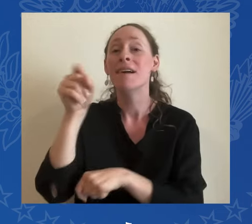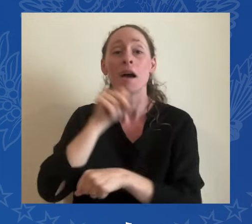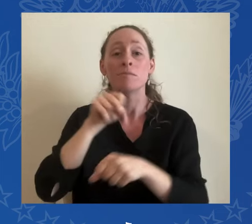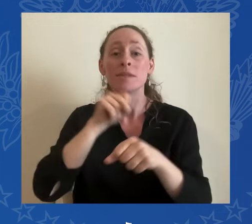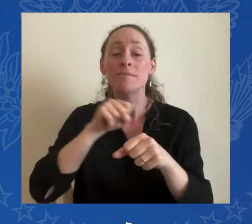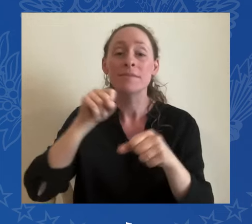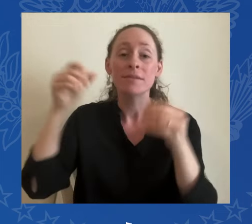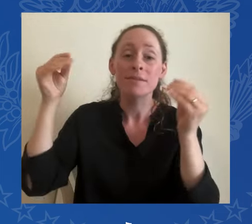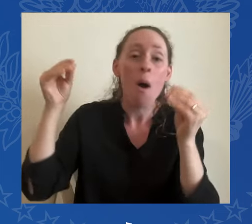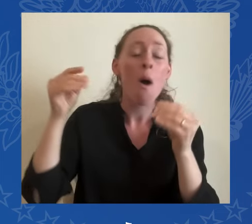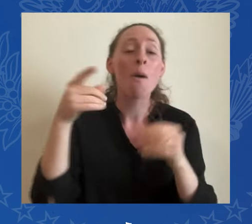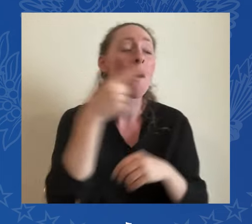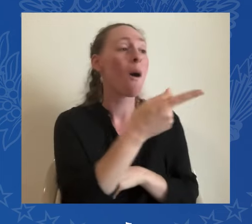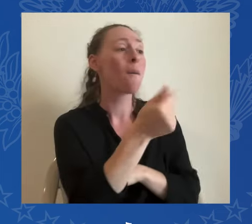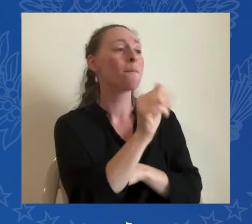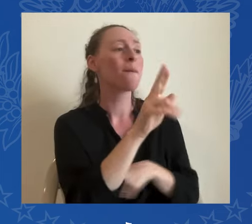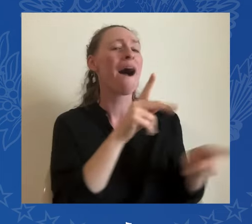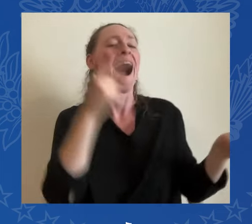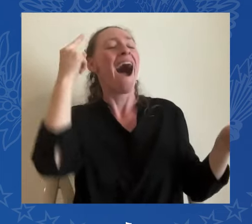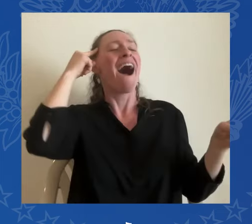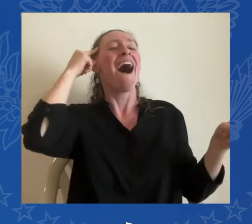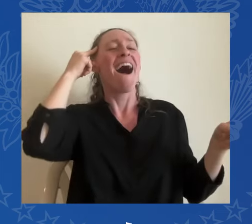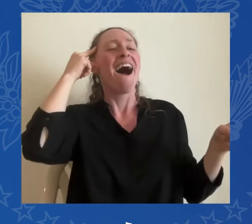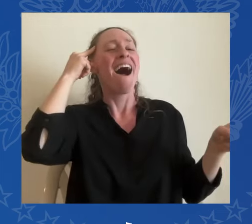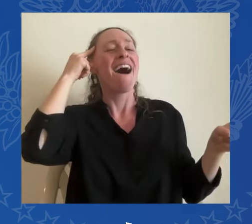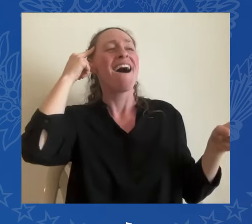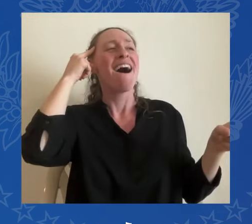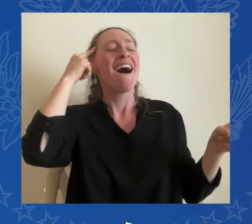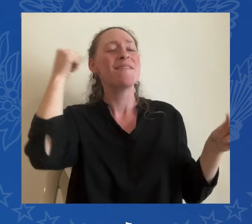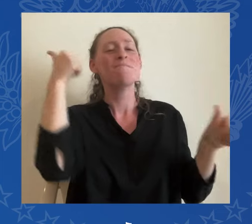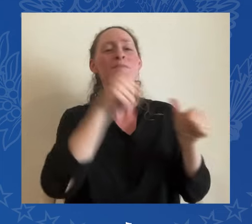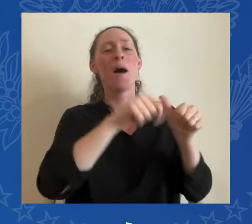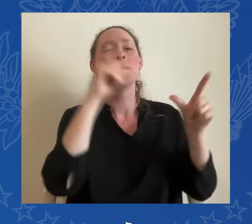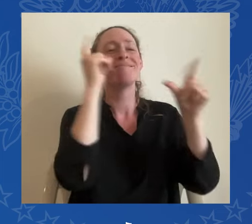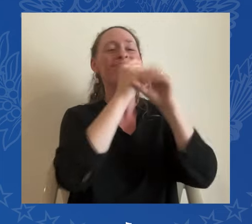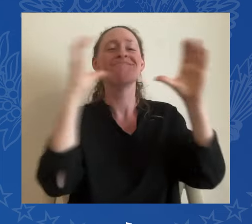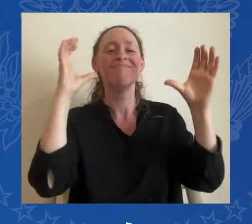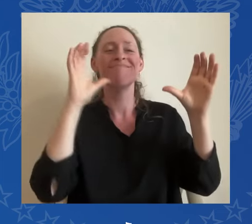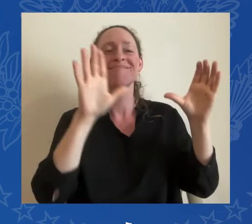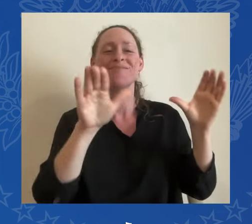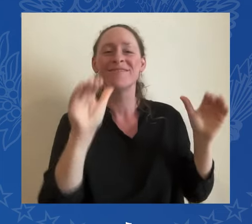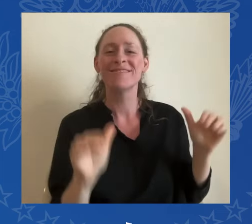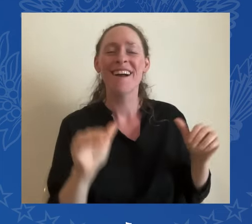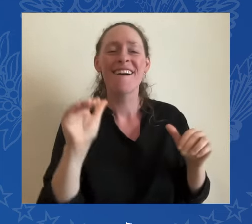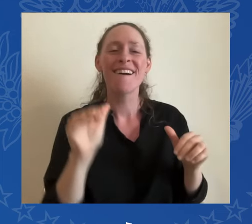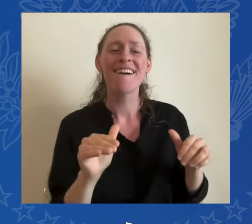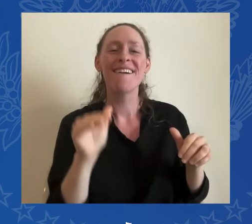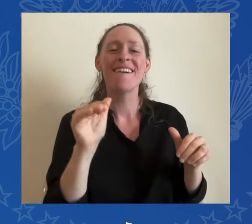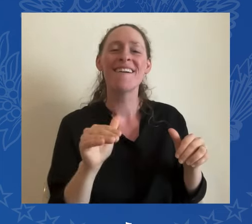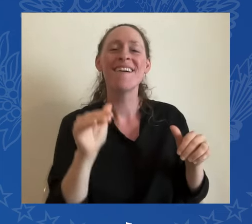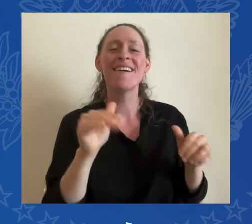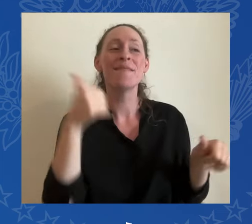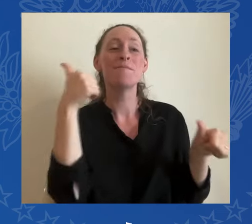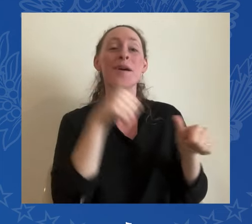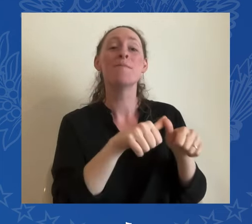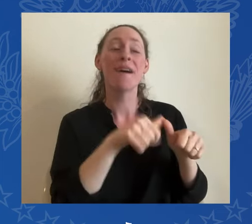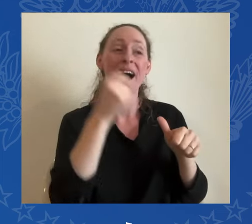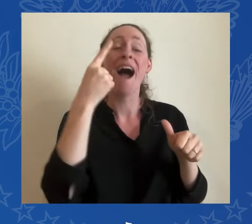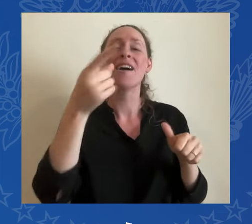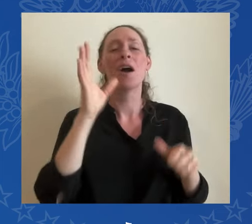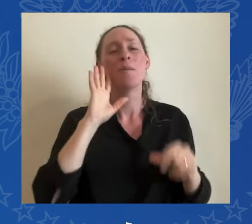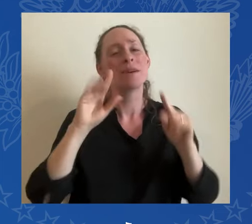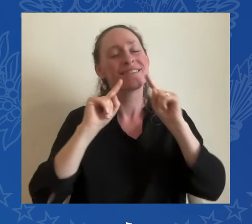daughter. It's going to bring a smile to your lips when you think of them before it brings a tear to your eye. That's